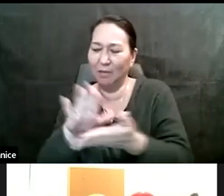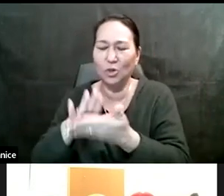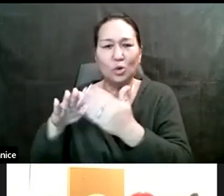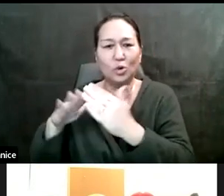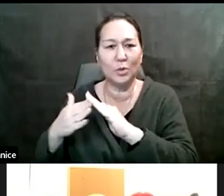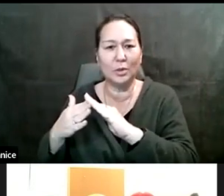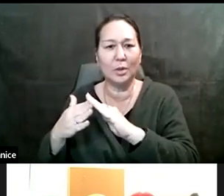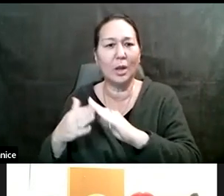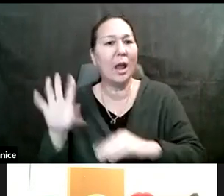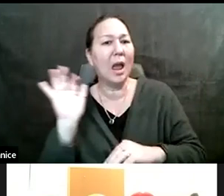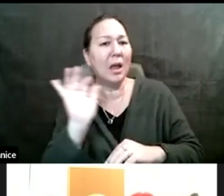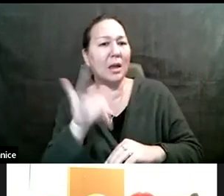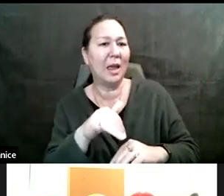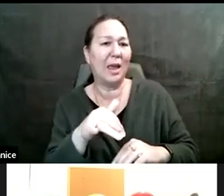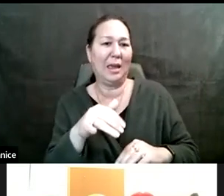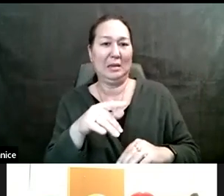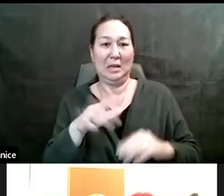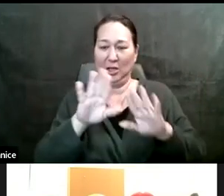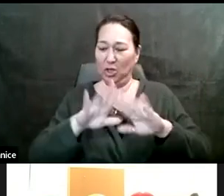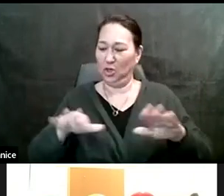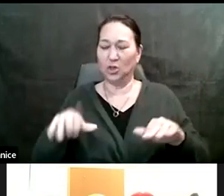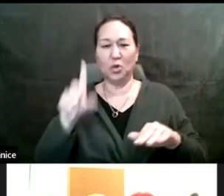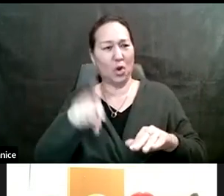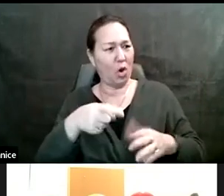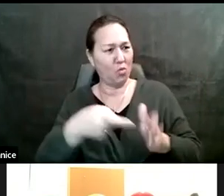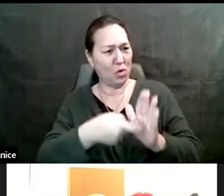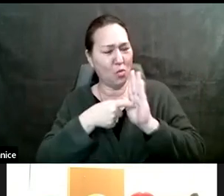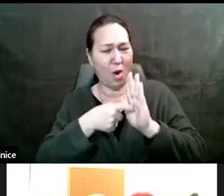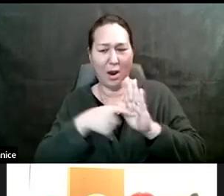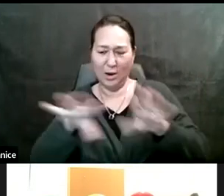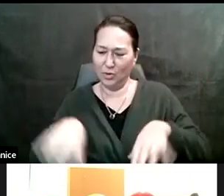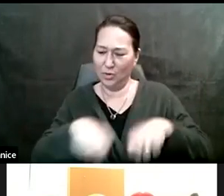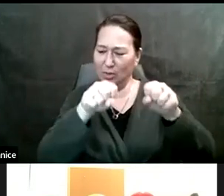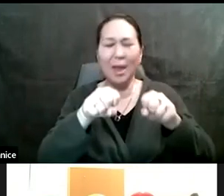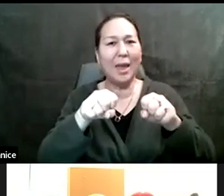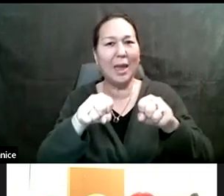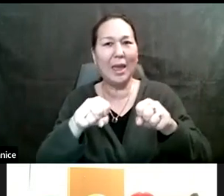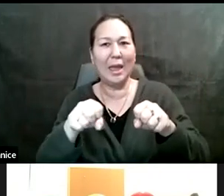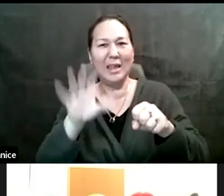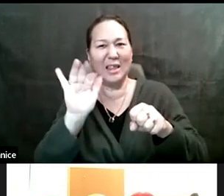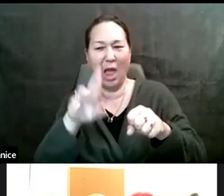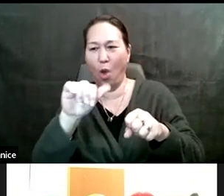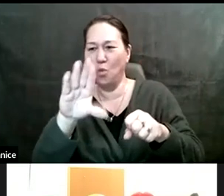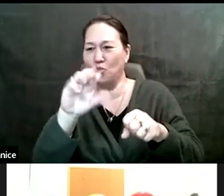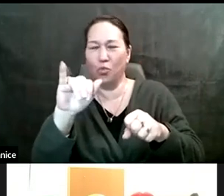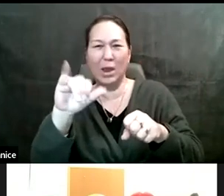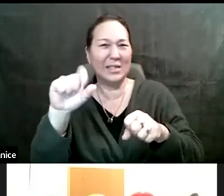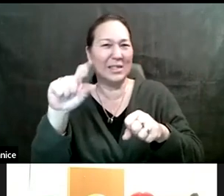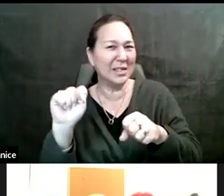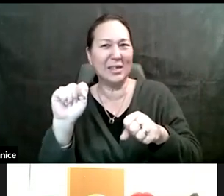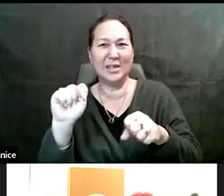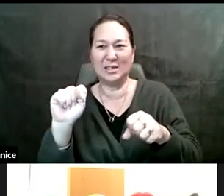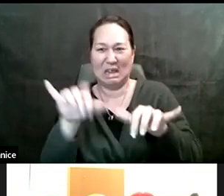to take racist standardized tests there is insufficient funding promoting The Genius of our Educators